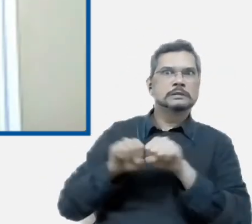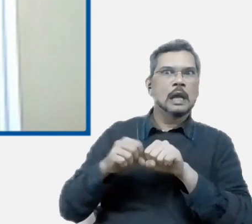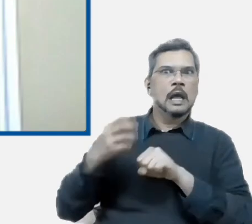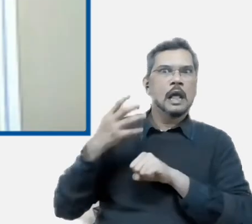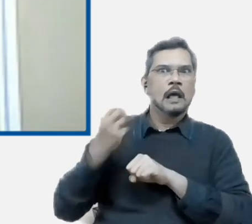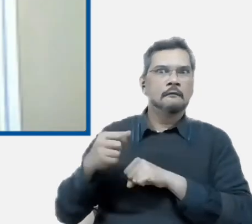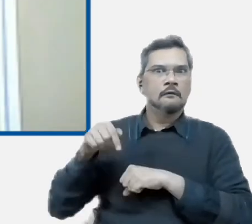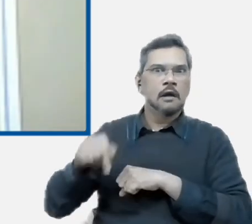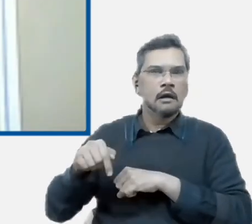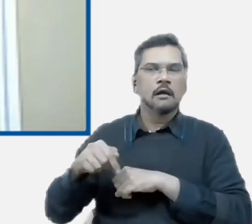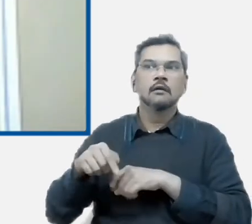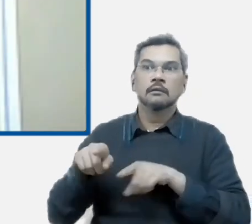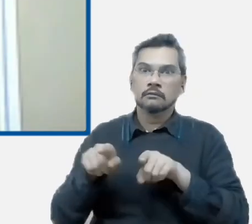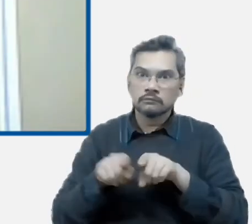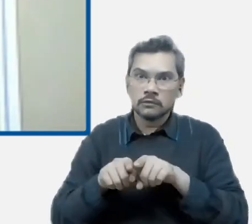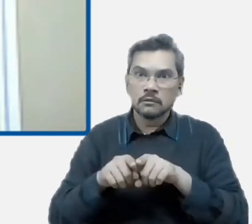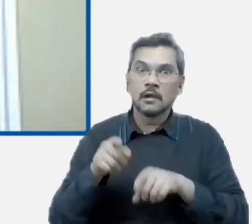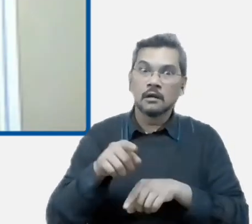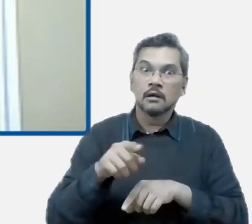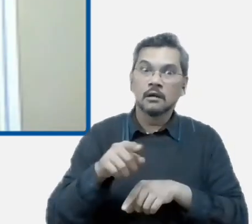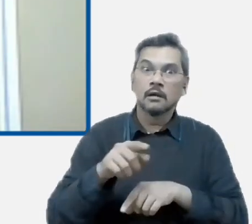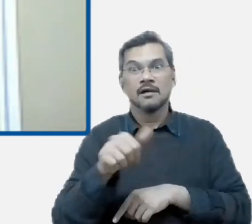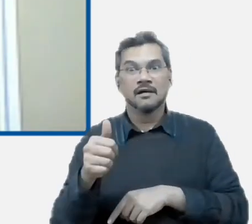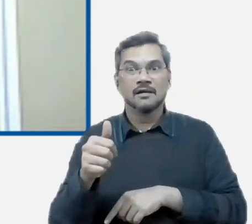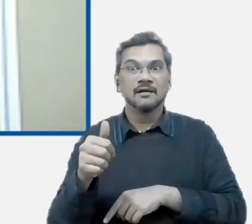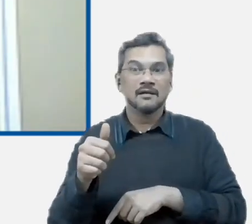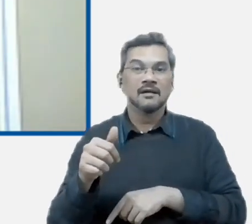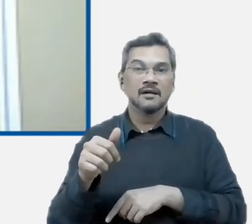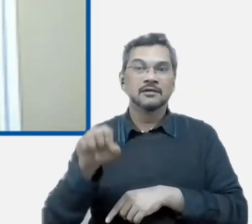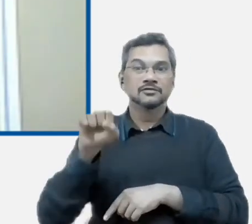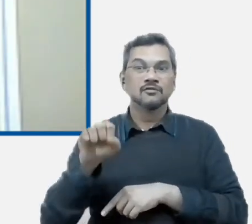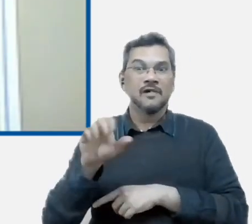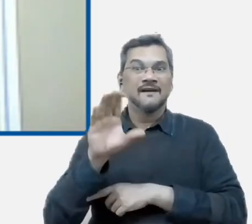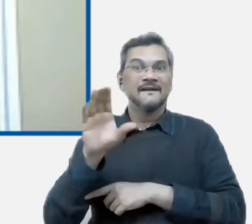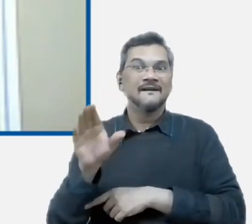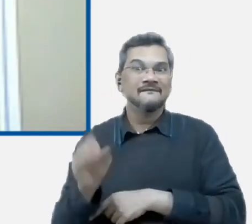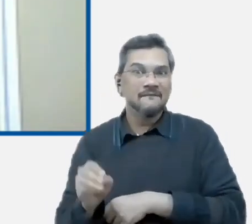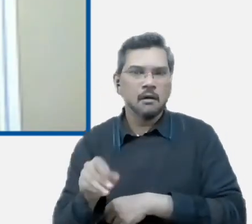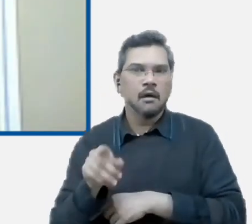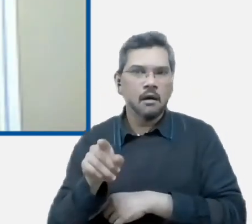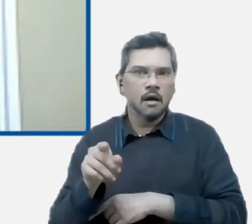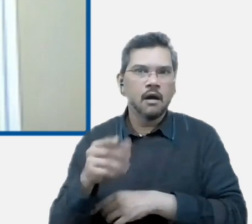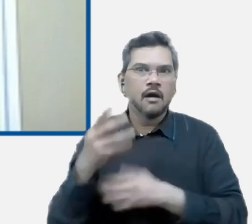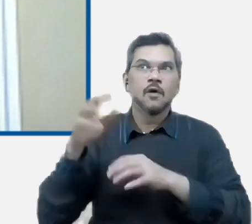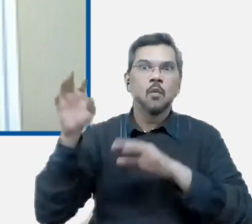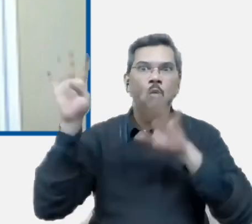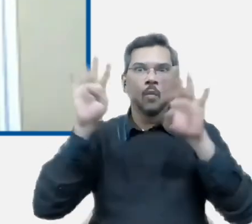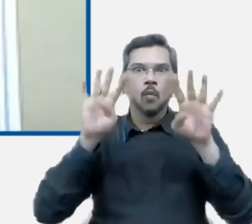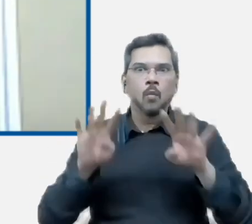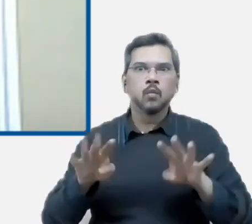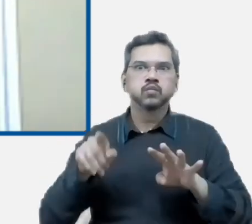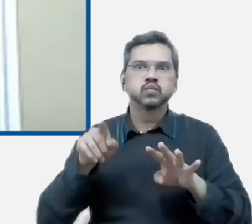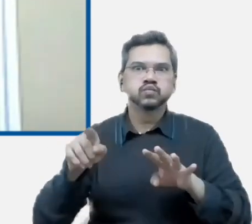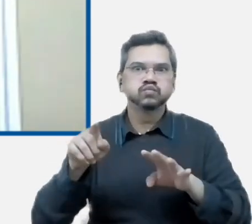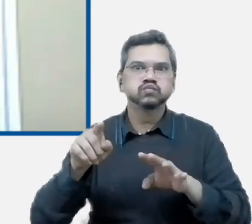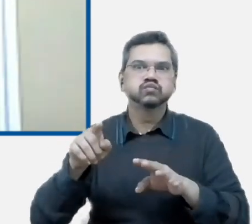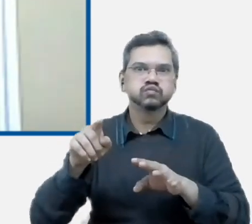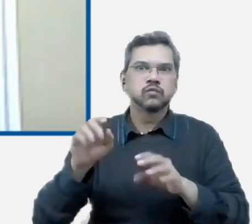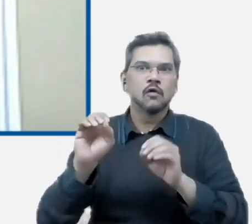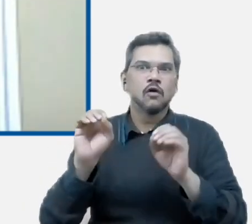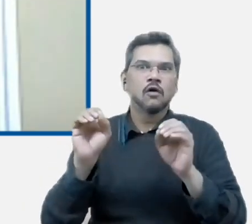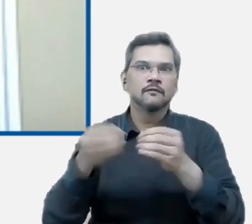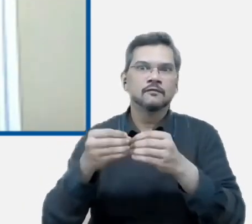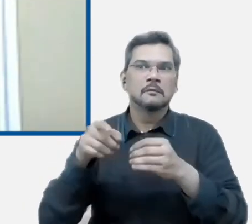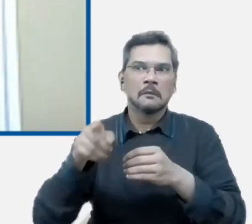Weather Service that indicates not what the weather will be, but what it will do. And once you know what it will do, then you can respond to